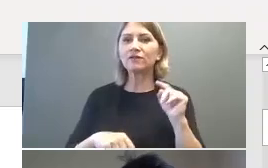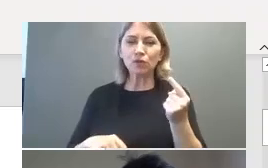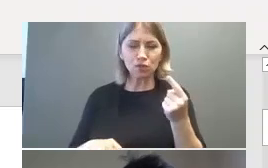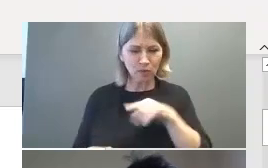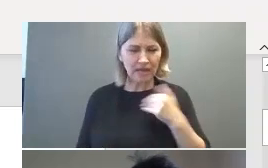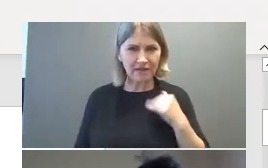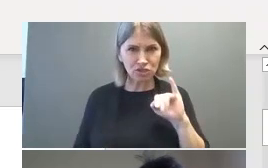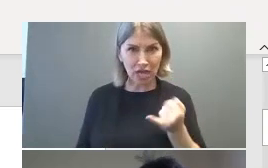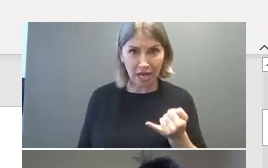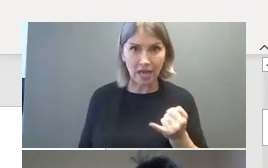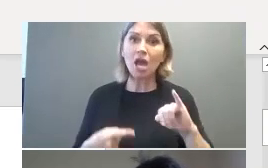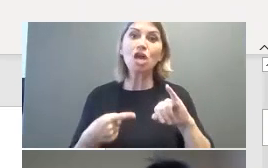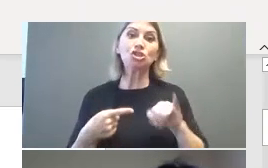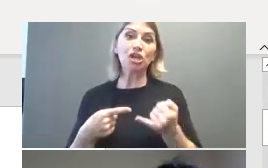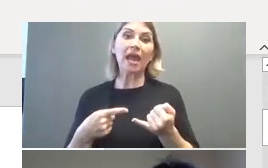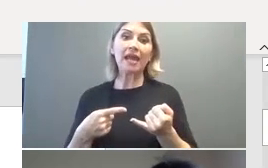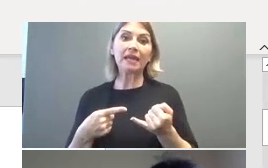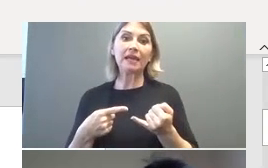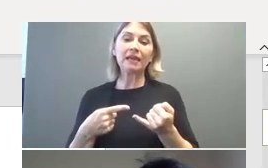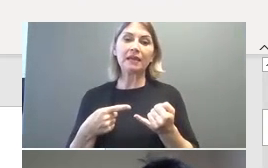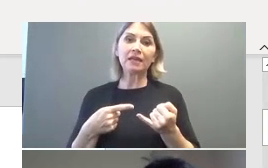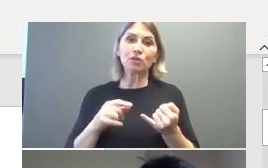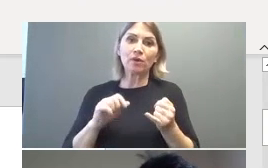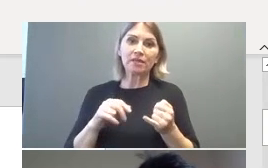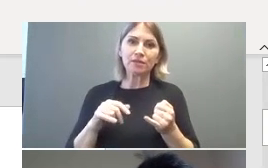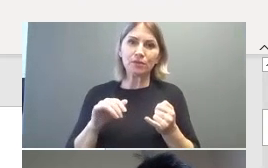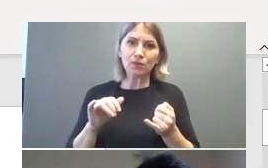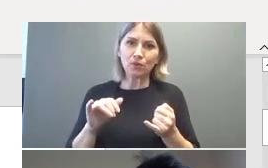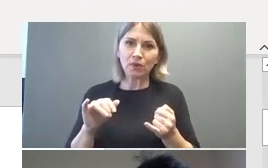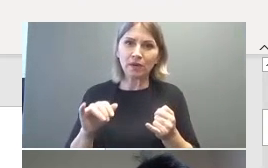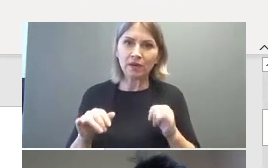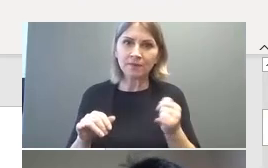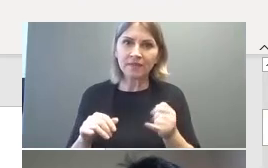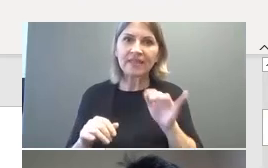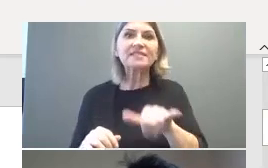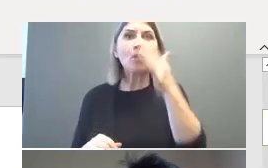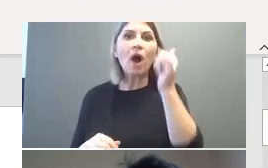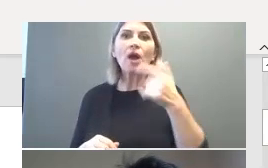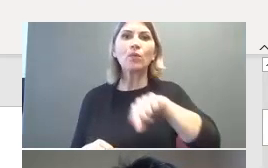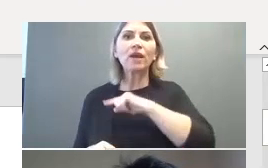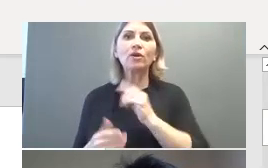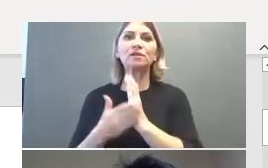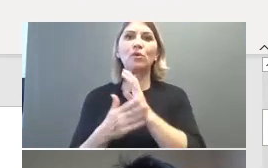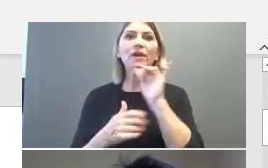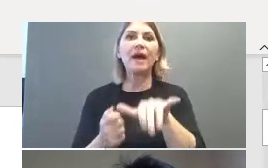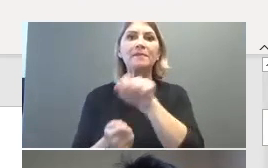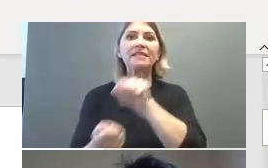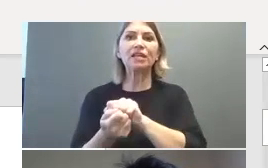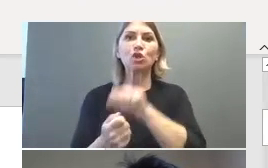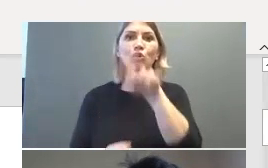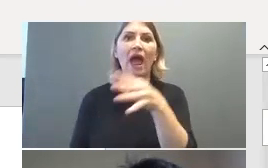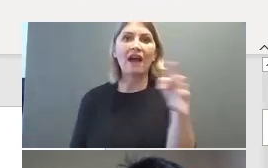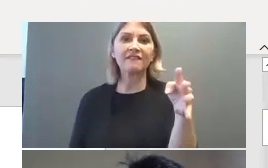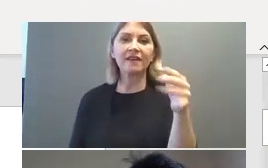J. J is being pushed into, so while we are exploring this particular graph, whenever we have a